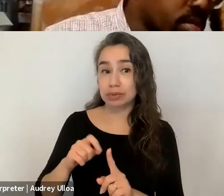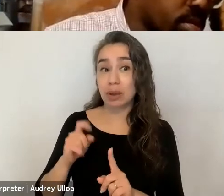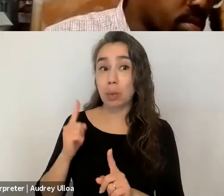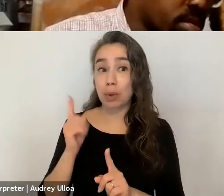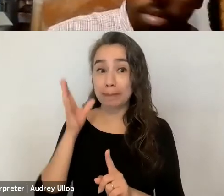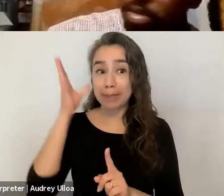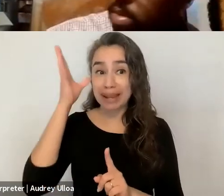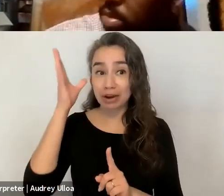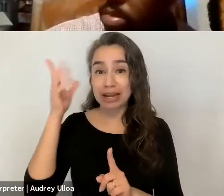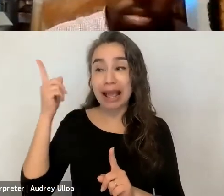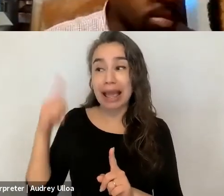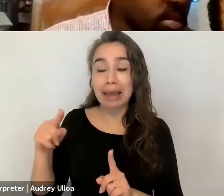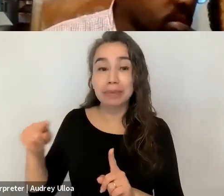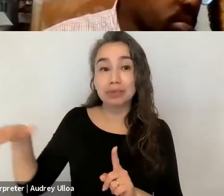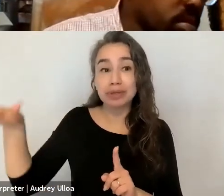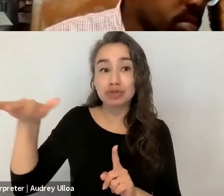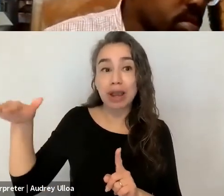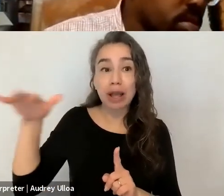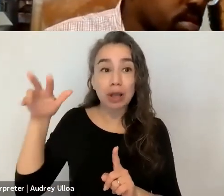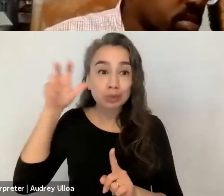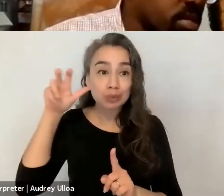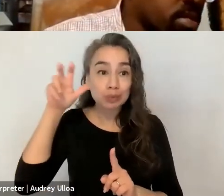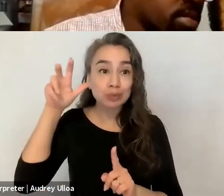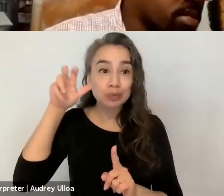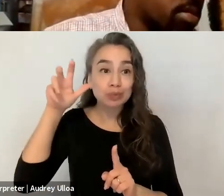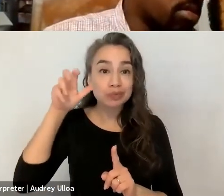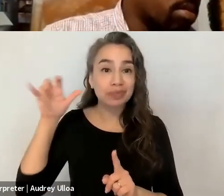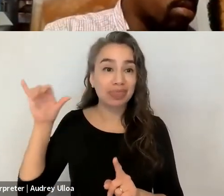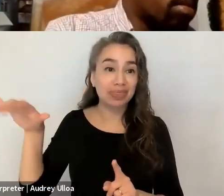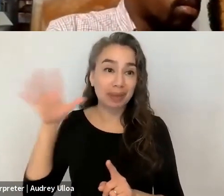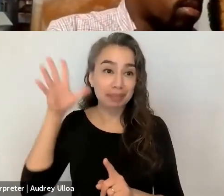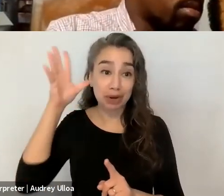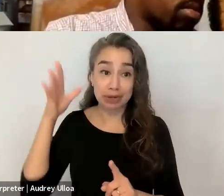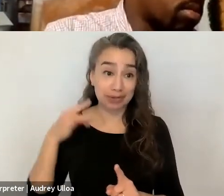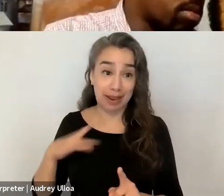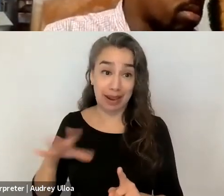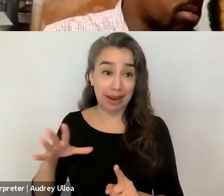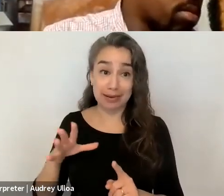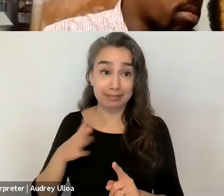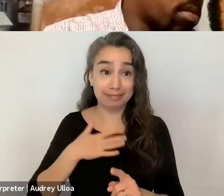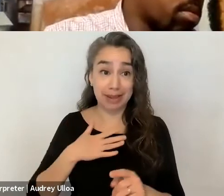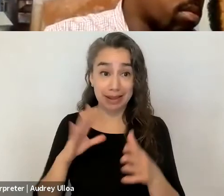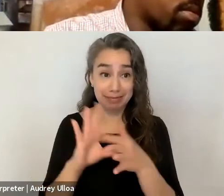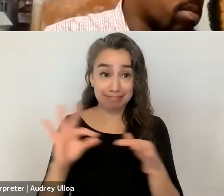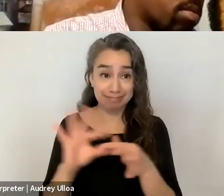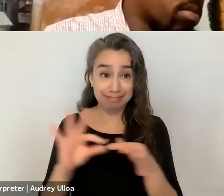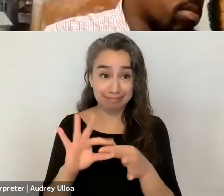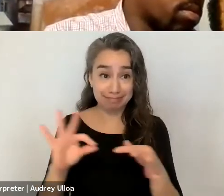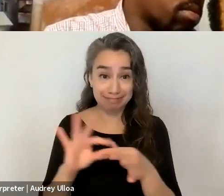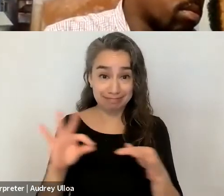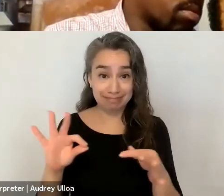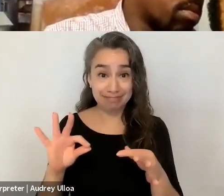earshot and did not like what I was saying about